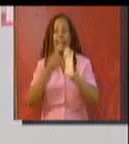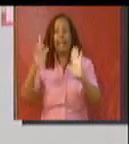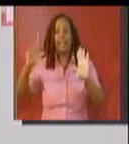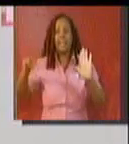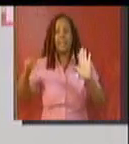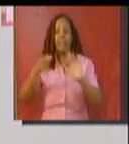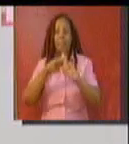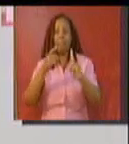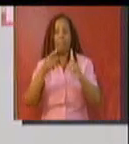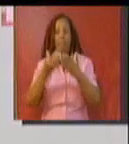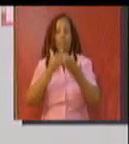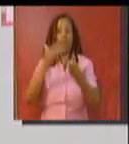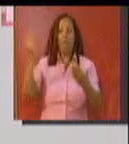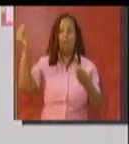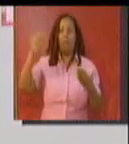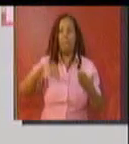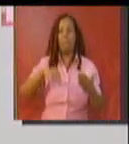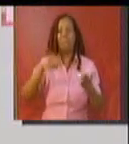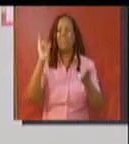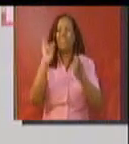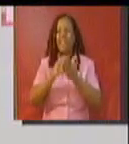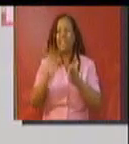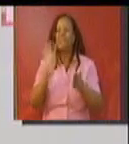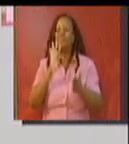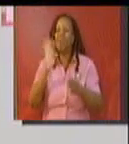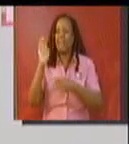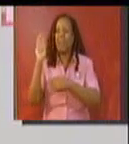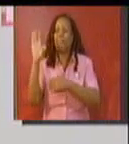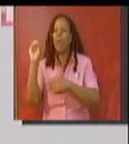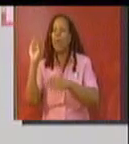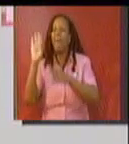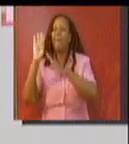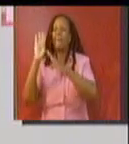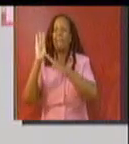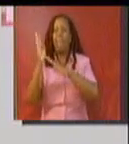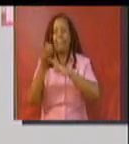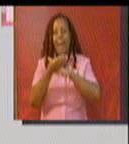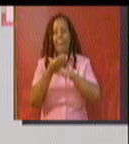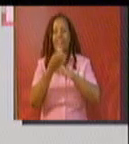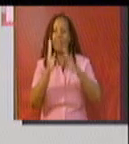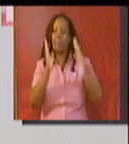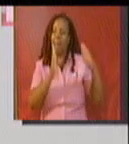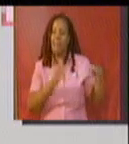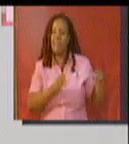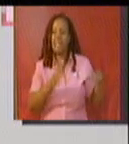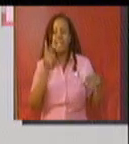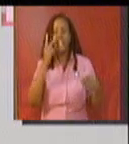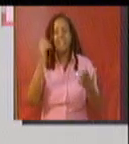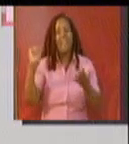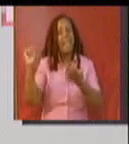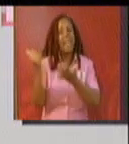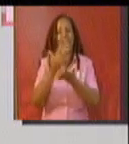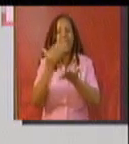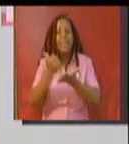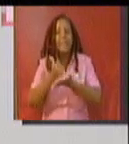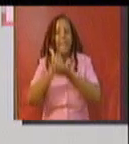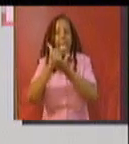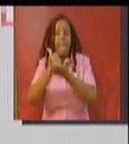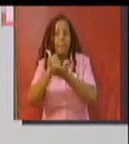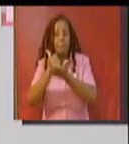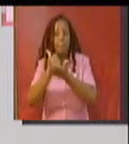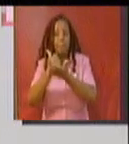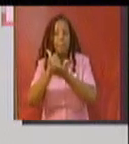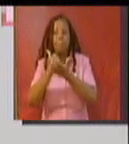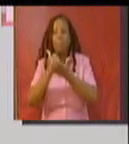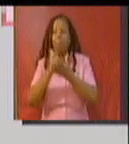have reached out to the CMO of Barbados to see if they can actually assist, but because of their numbers